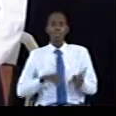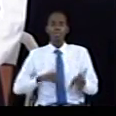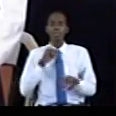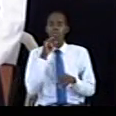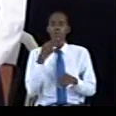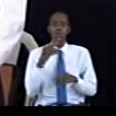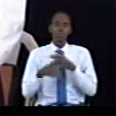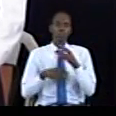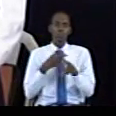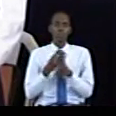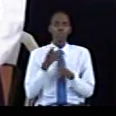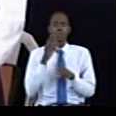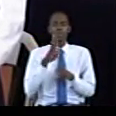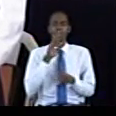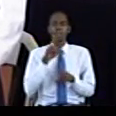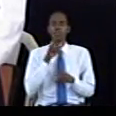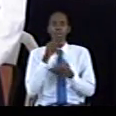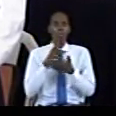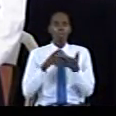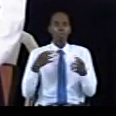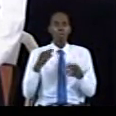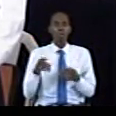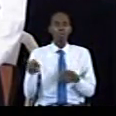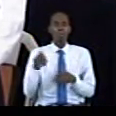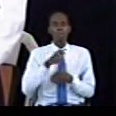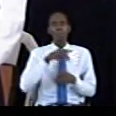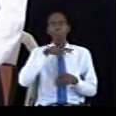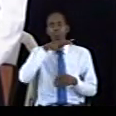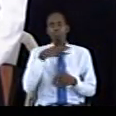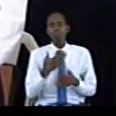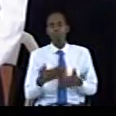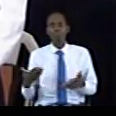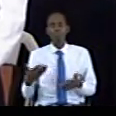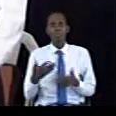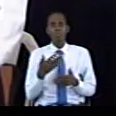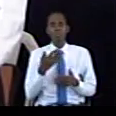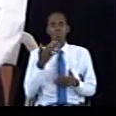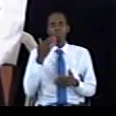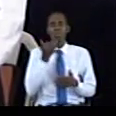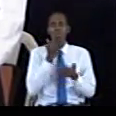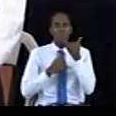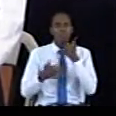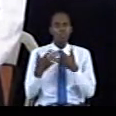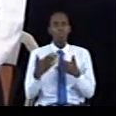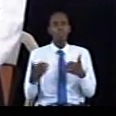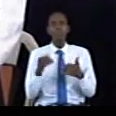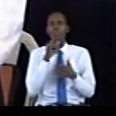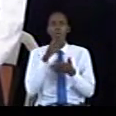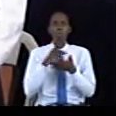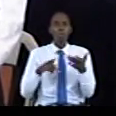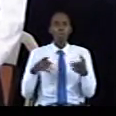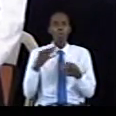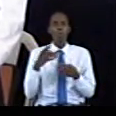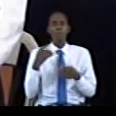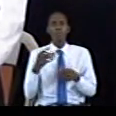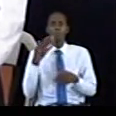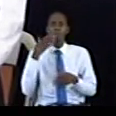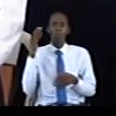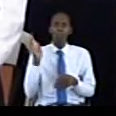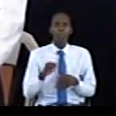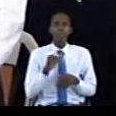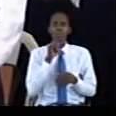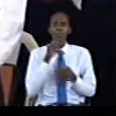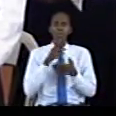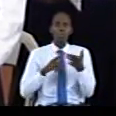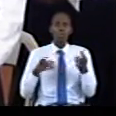are not part of their pollution. You are not part of their defilement. You are not part of their evil. You are not part of